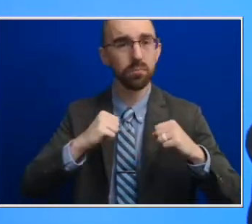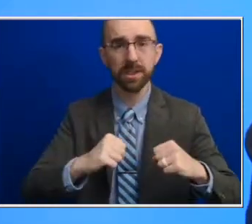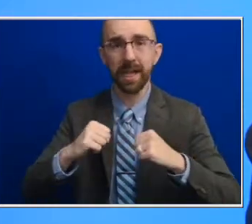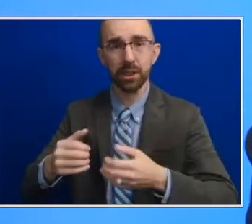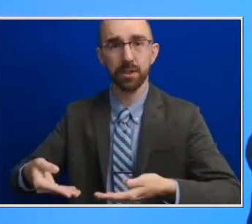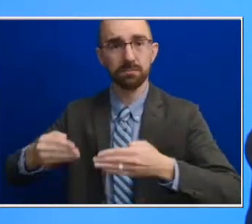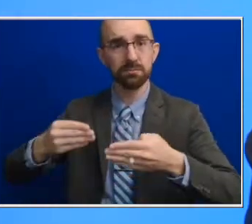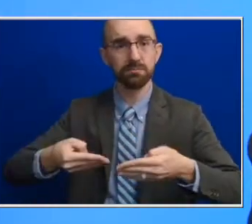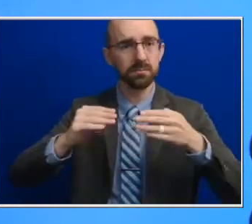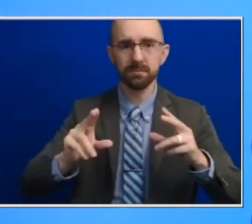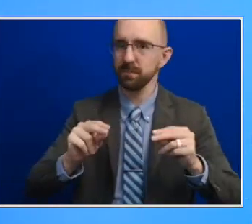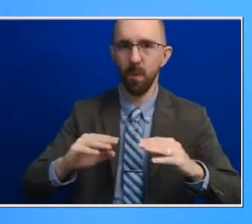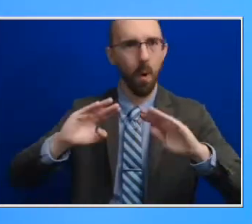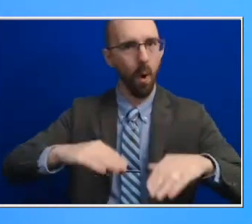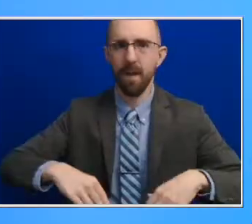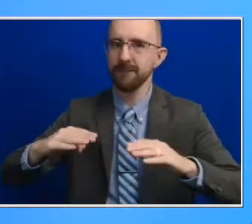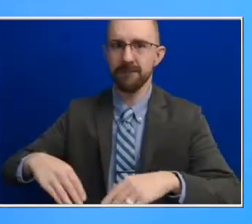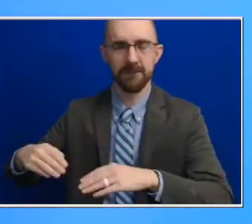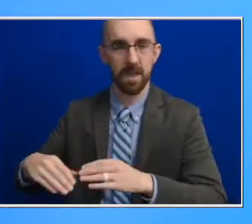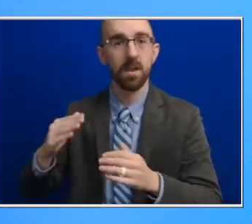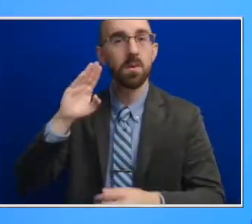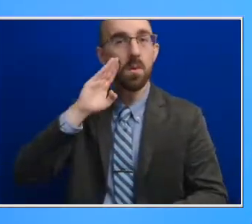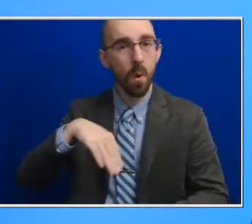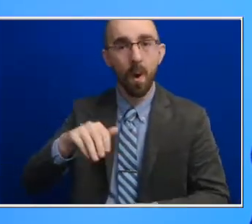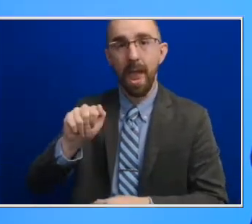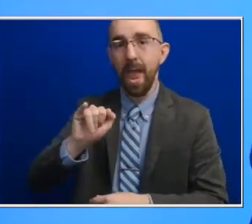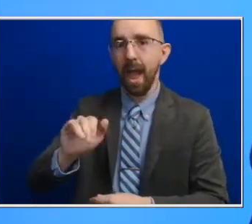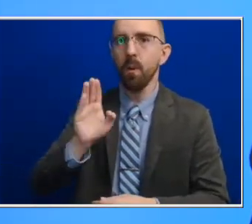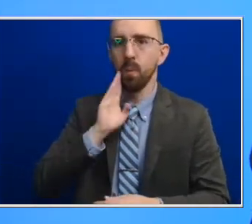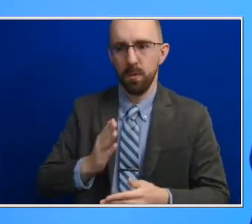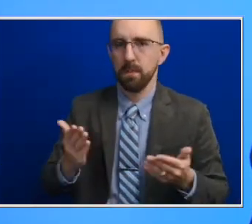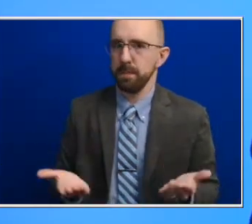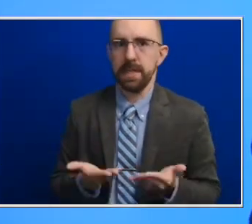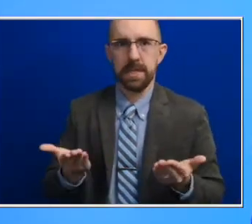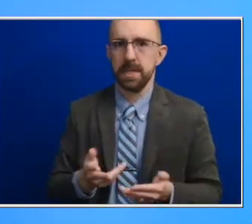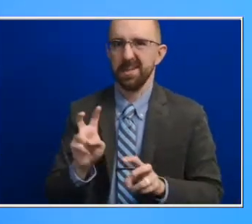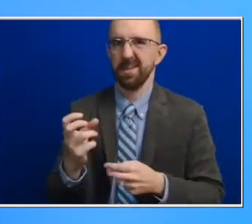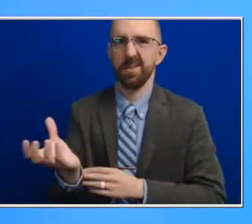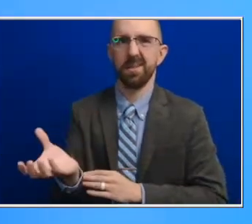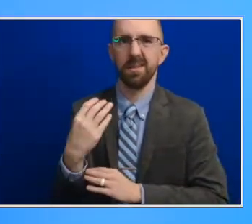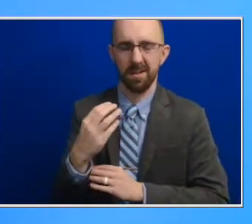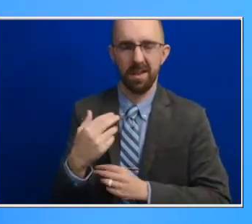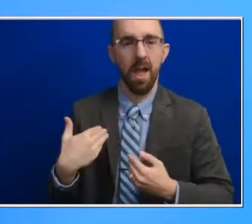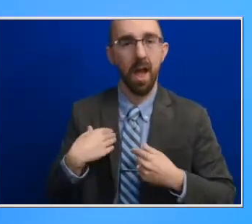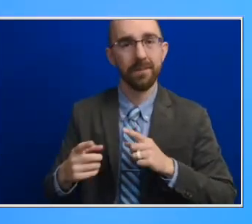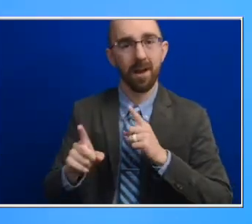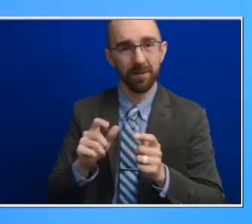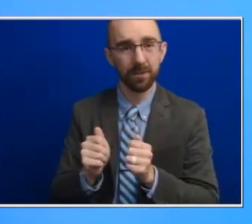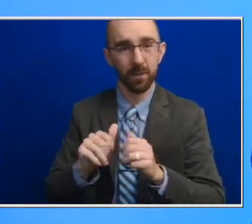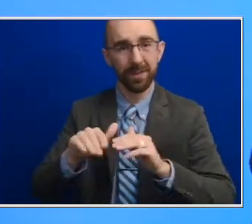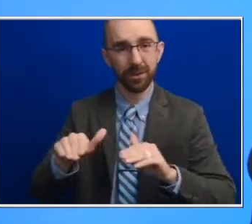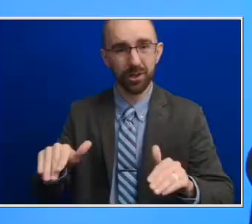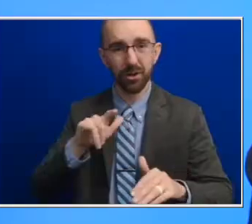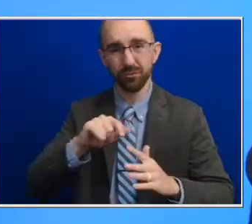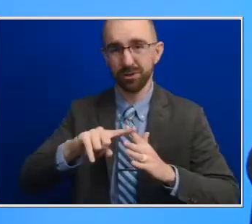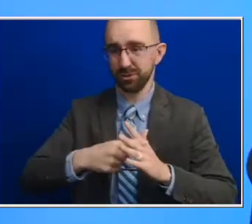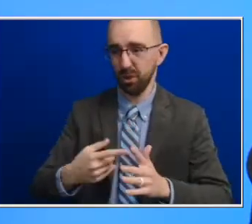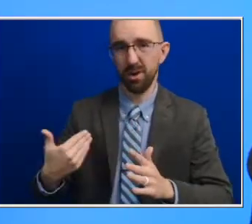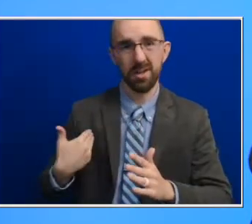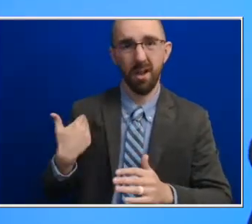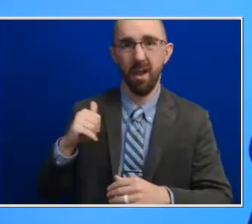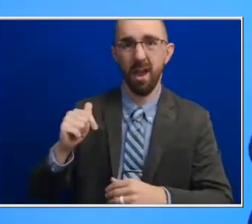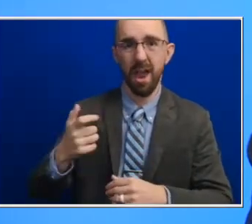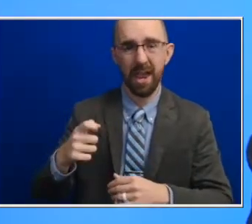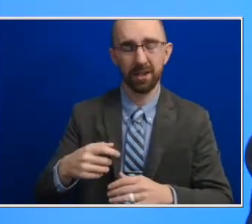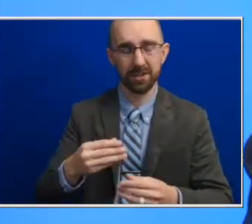So knowing that AI is going to be here, having a conversation with a child, really starting at a pretty young age about, hey, what is